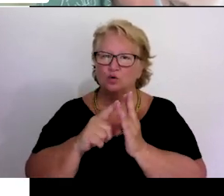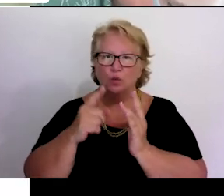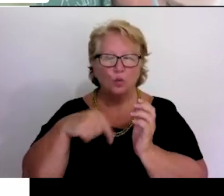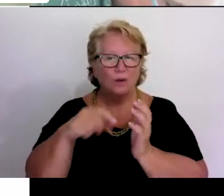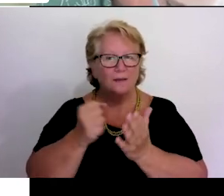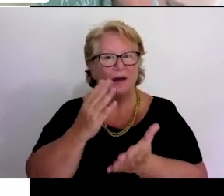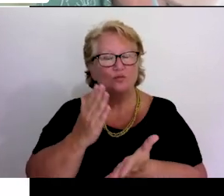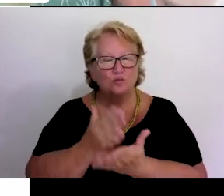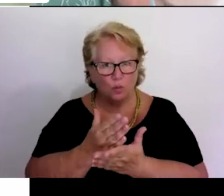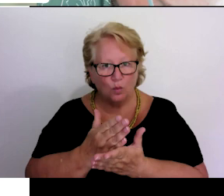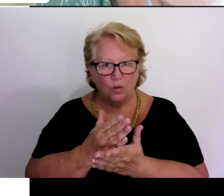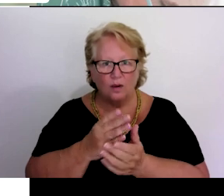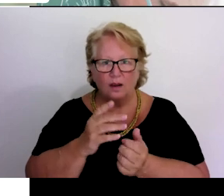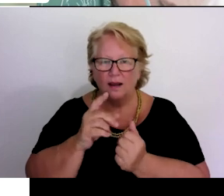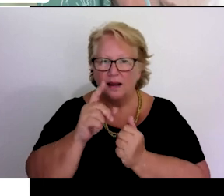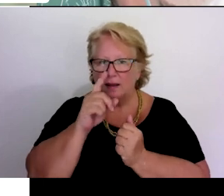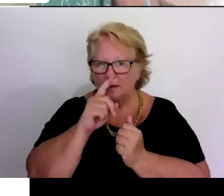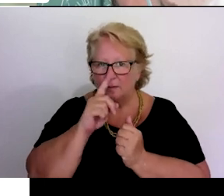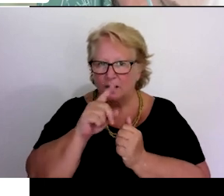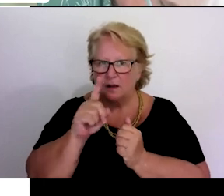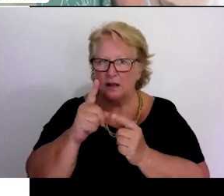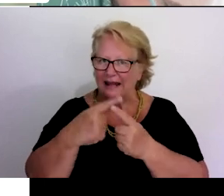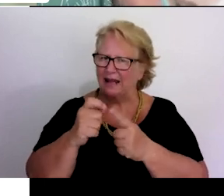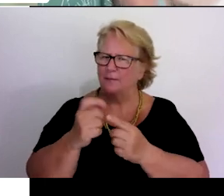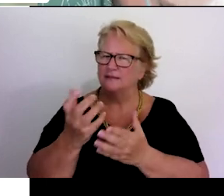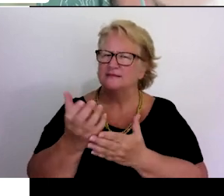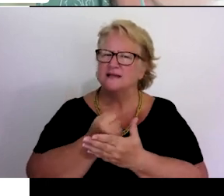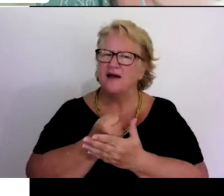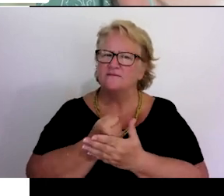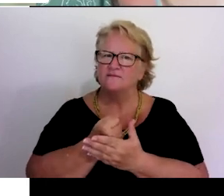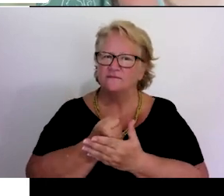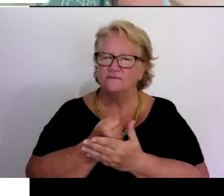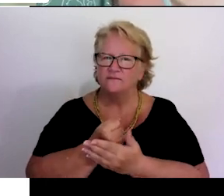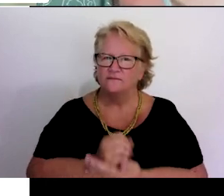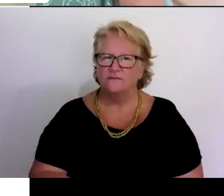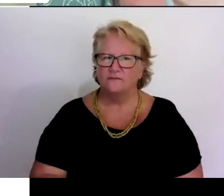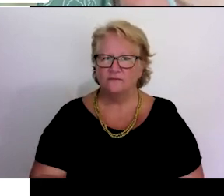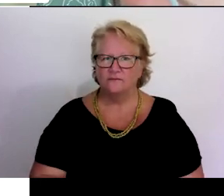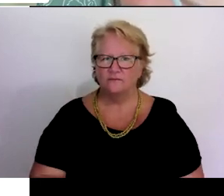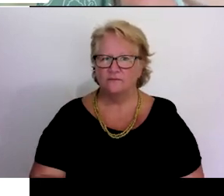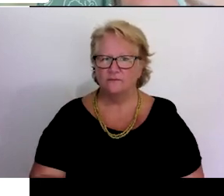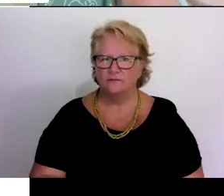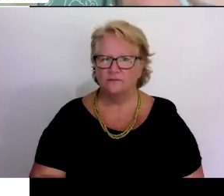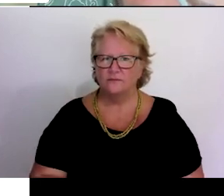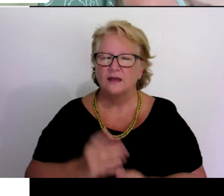sure that people are kept safe and the